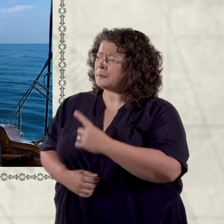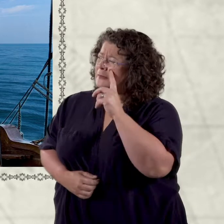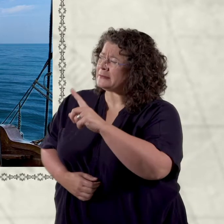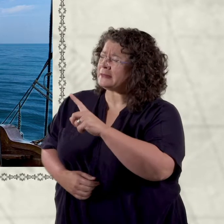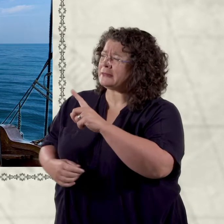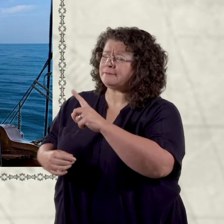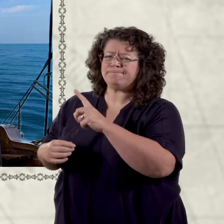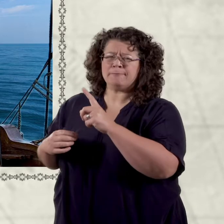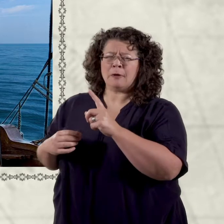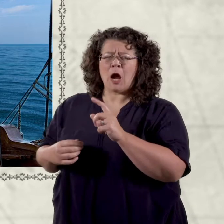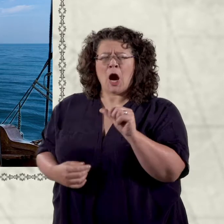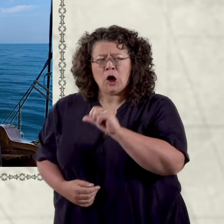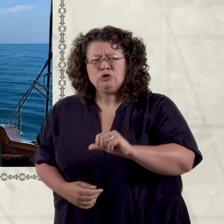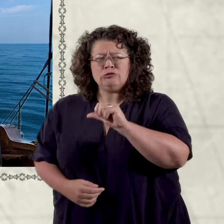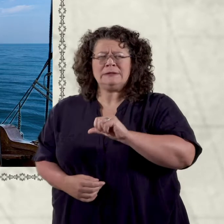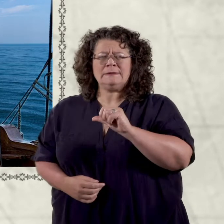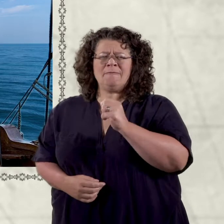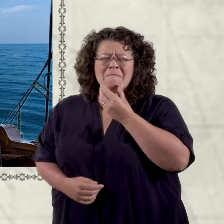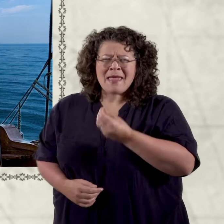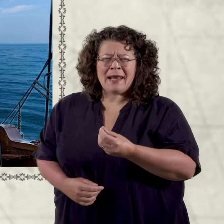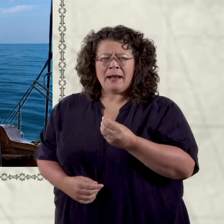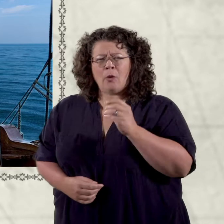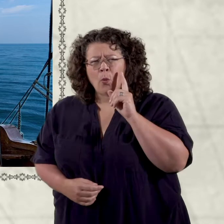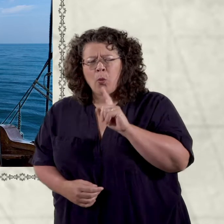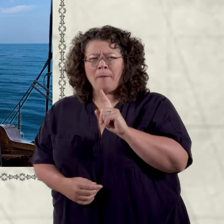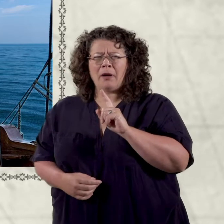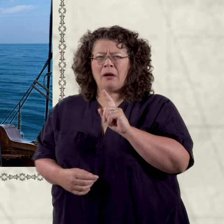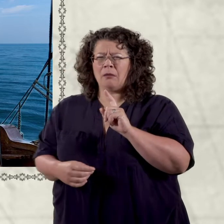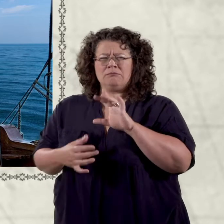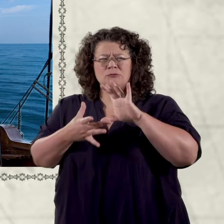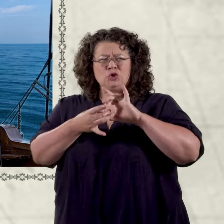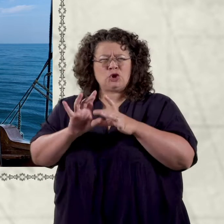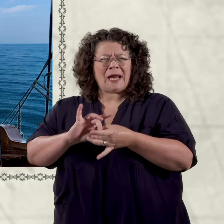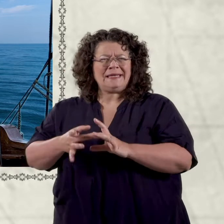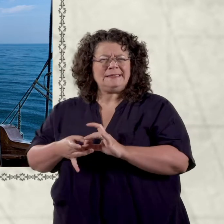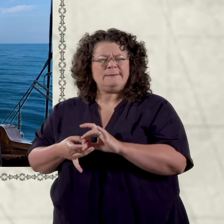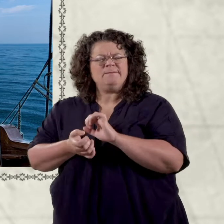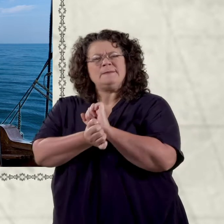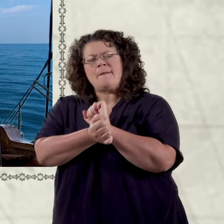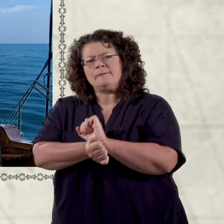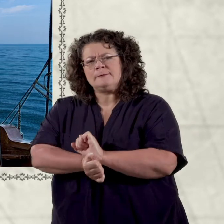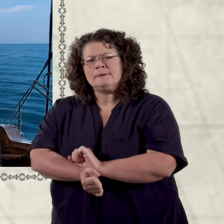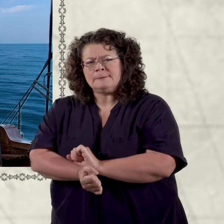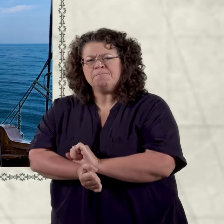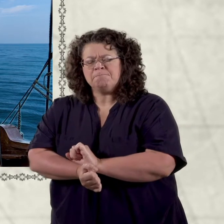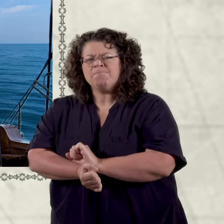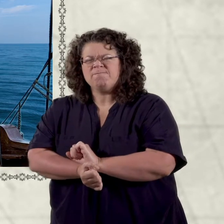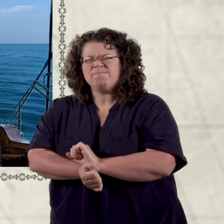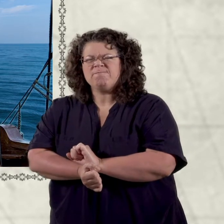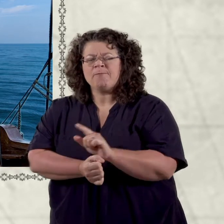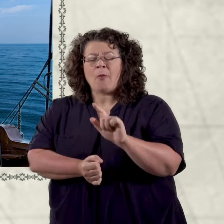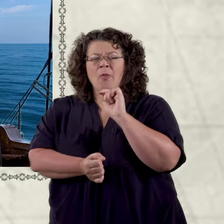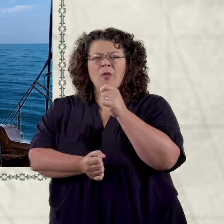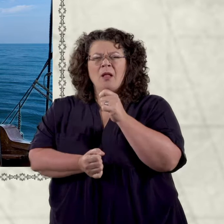I see hundreds of men and women, all tied up in chains. Slaves. They will be